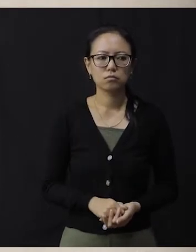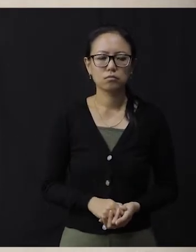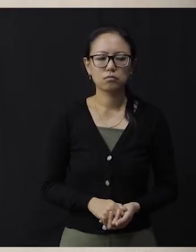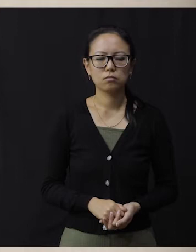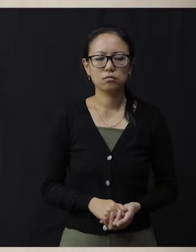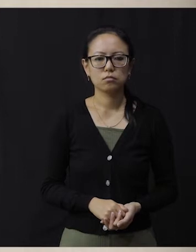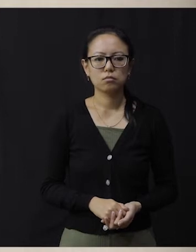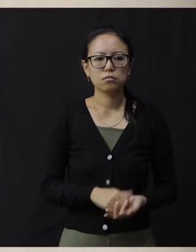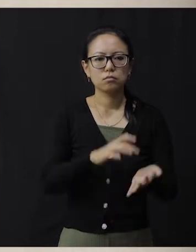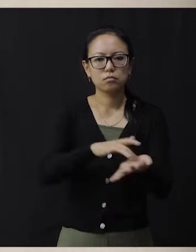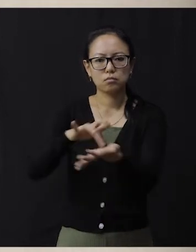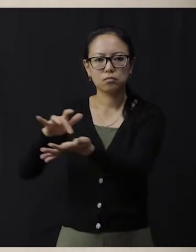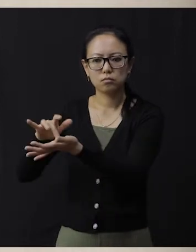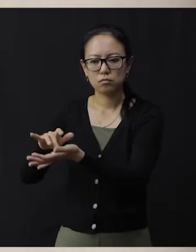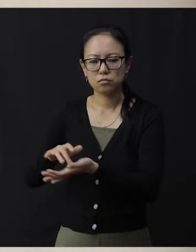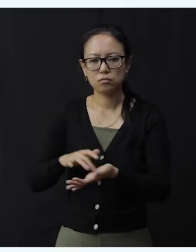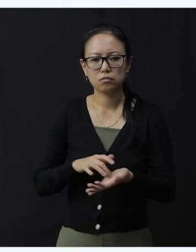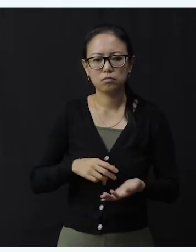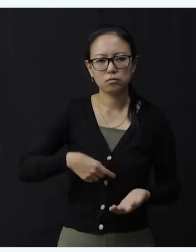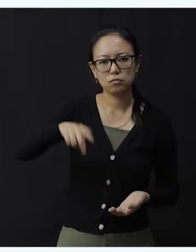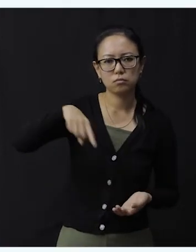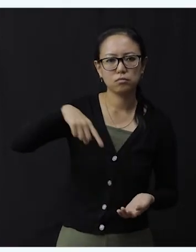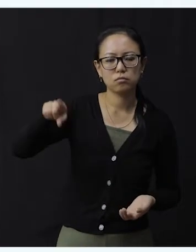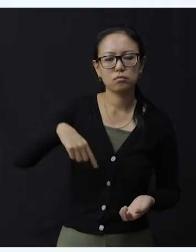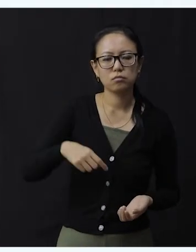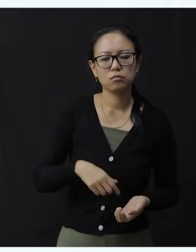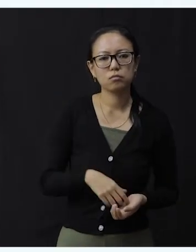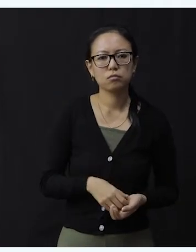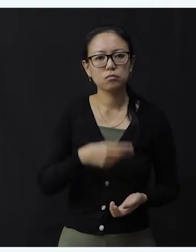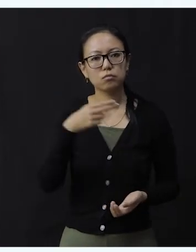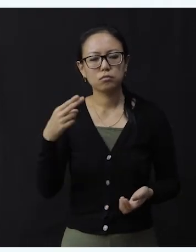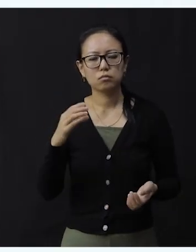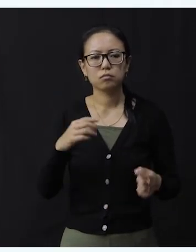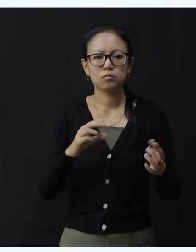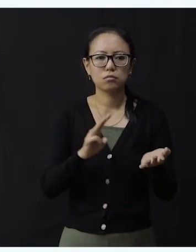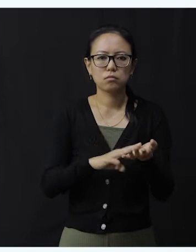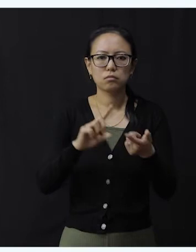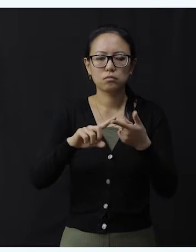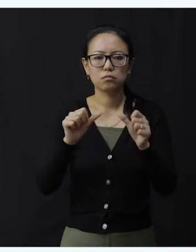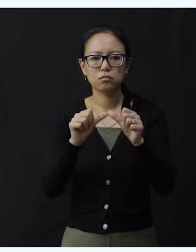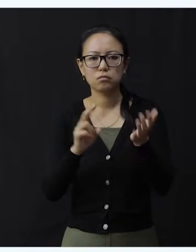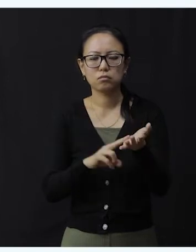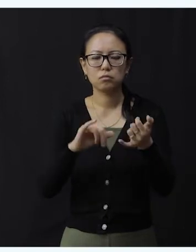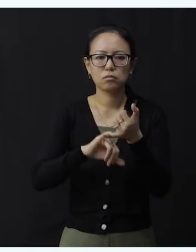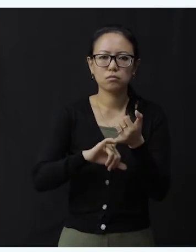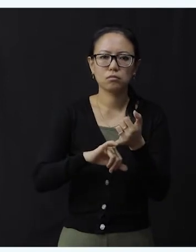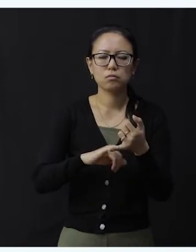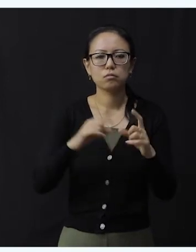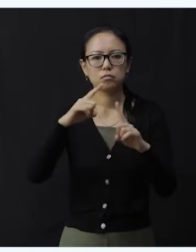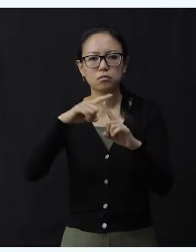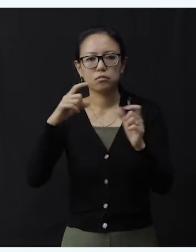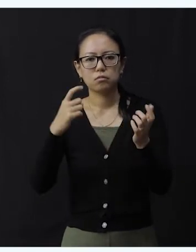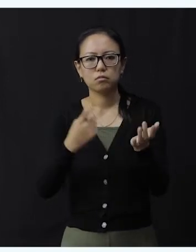place is known as a means of transport. So do you know, students, a transport